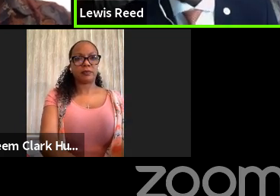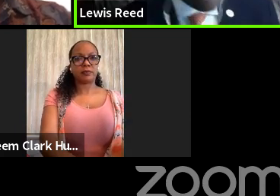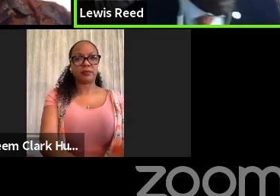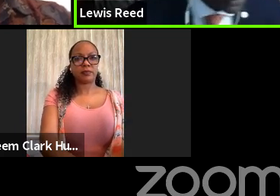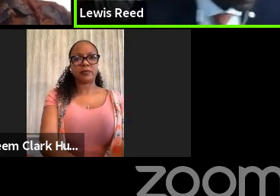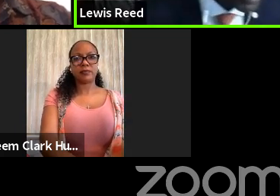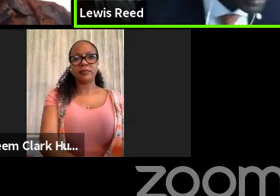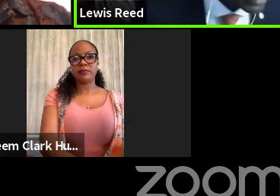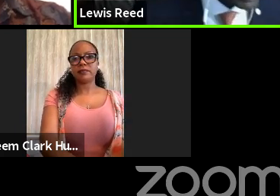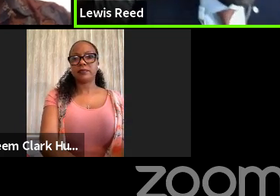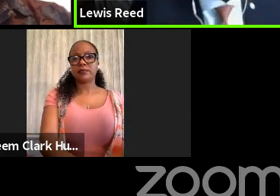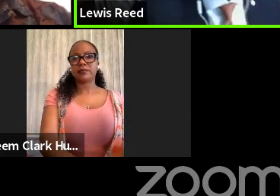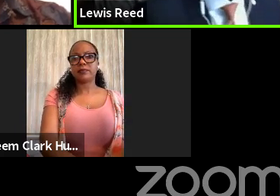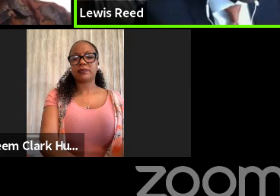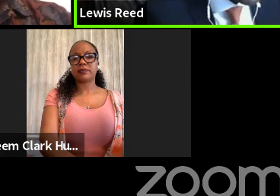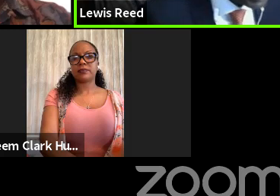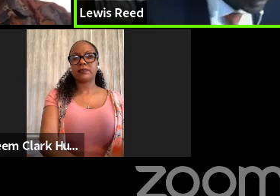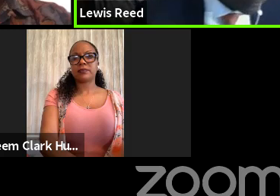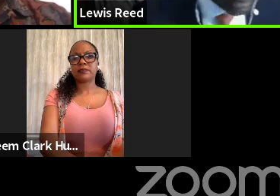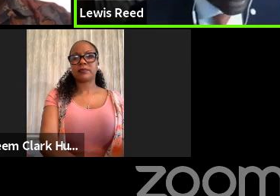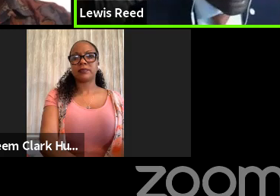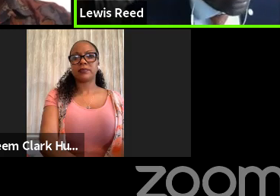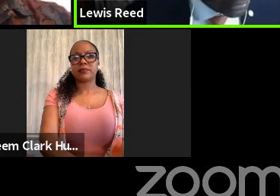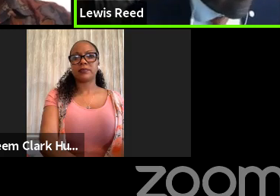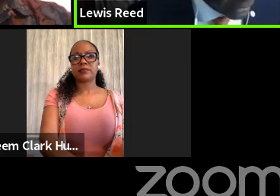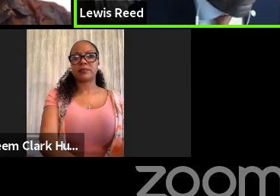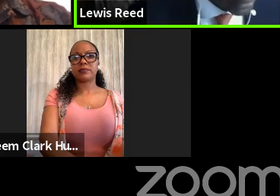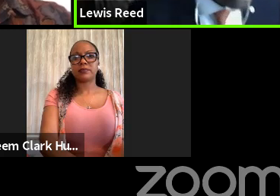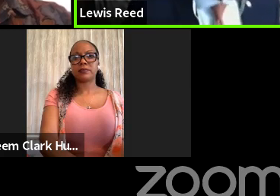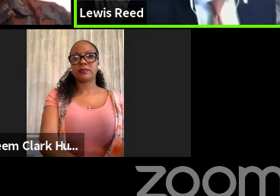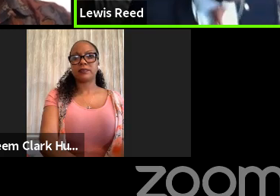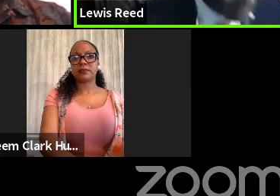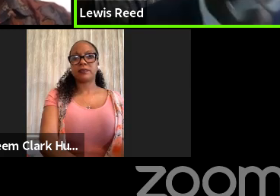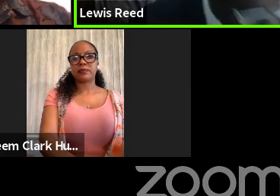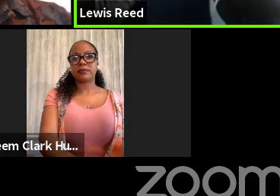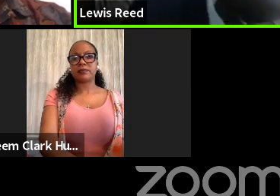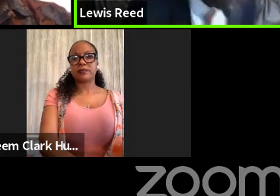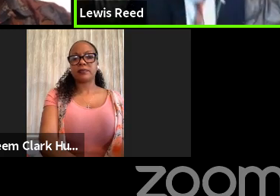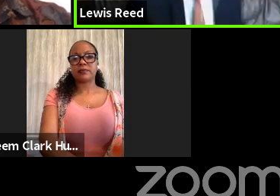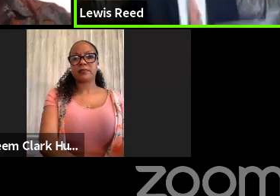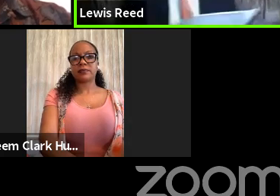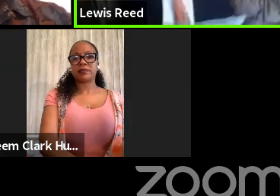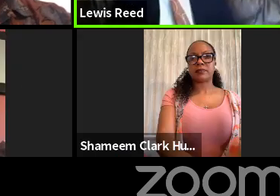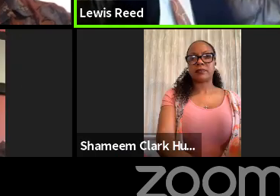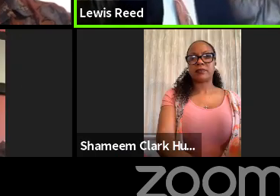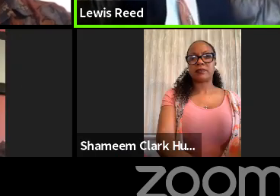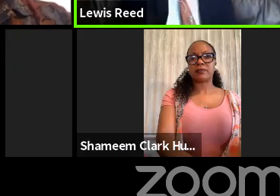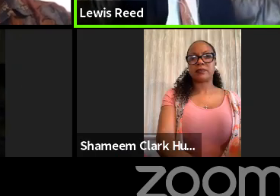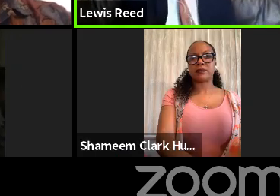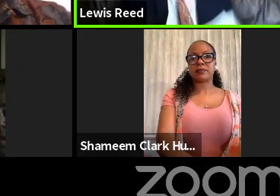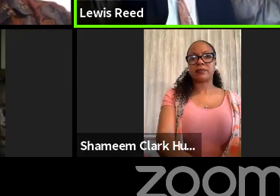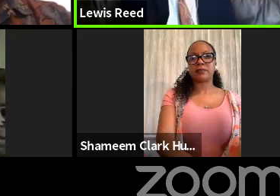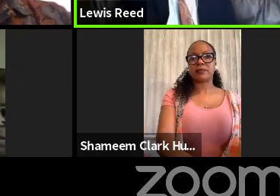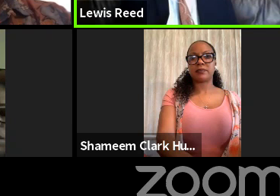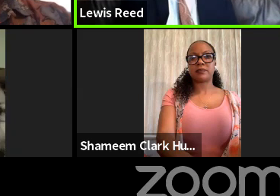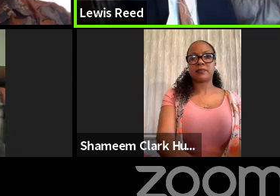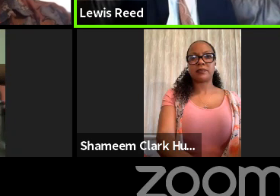I don't even know if we can take it up in the morning now. We actually cannot take it up in the morning